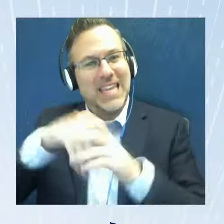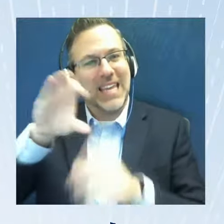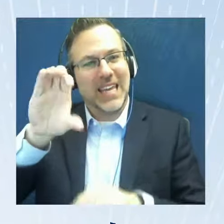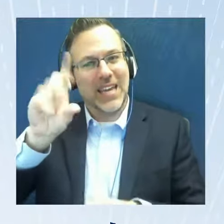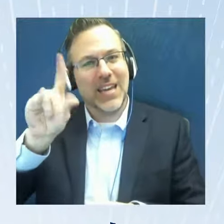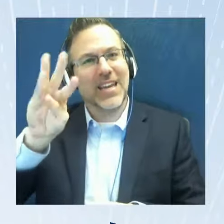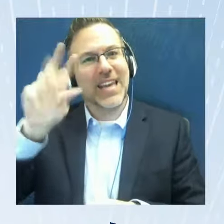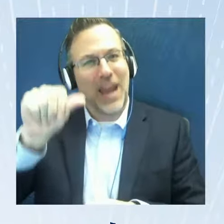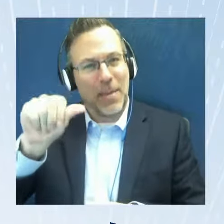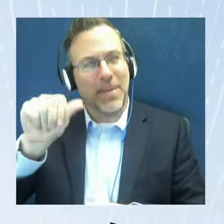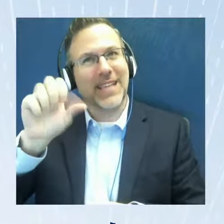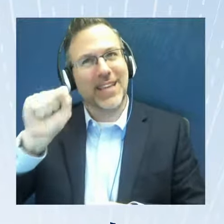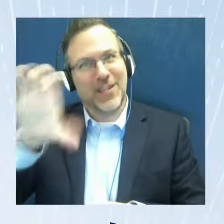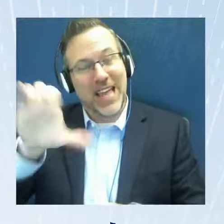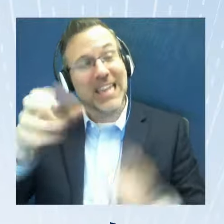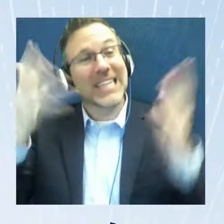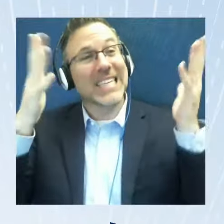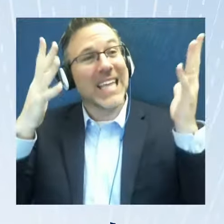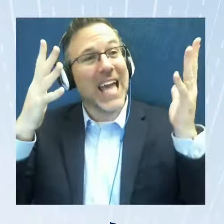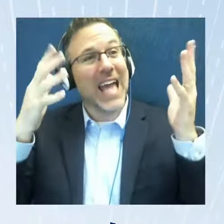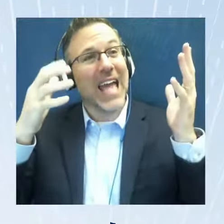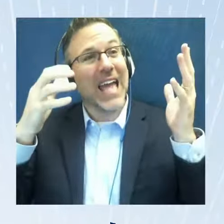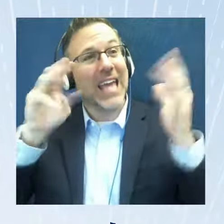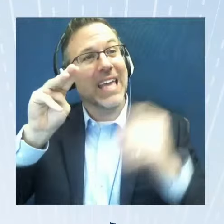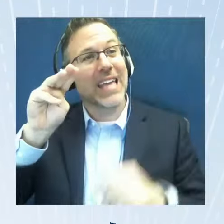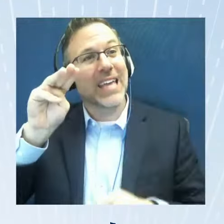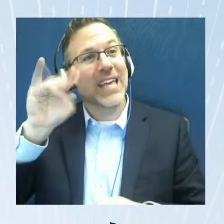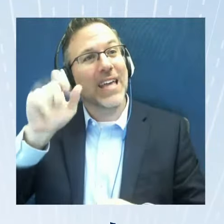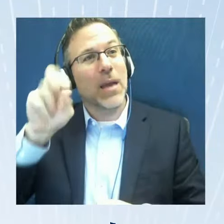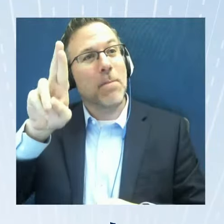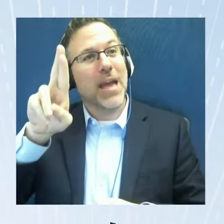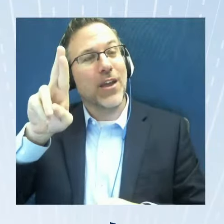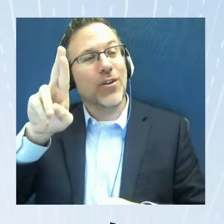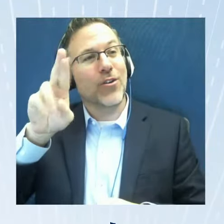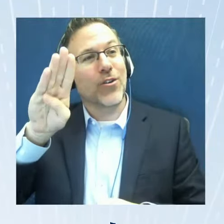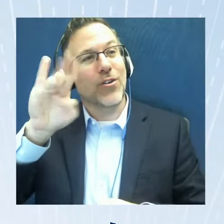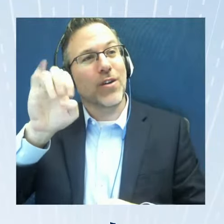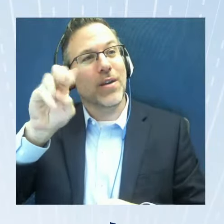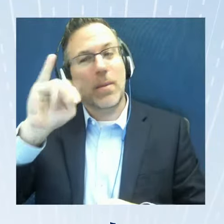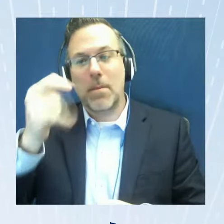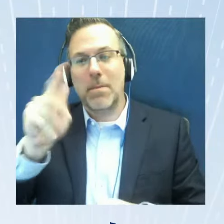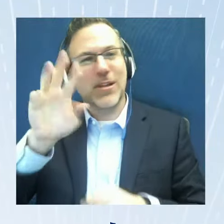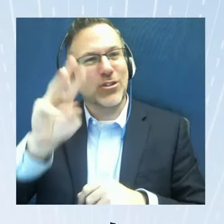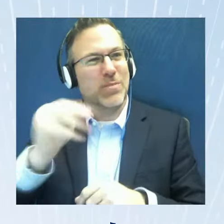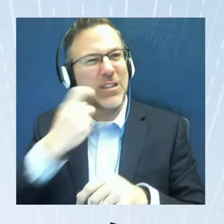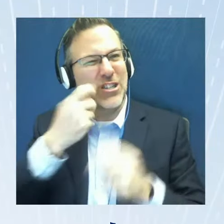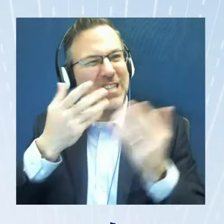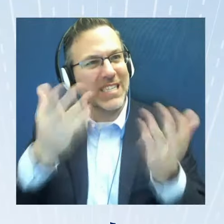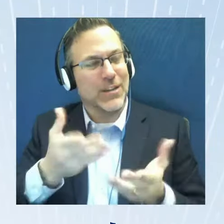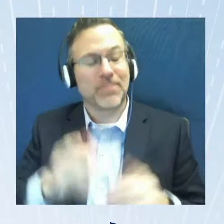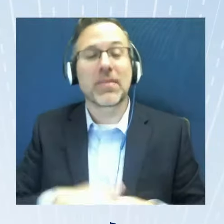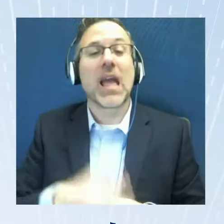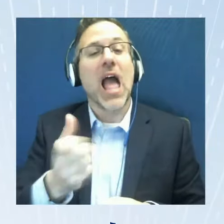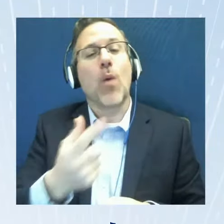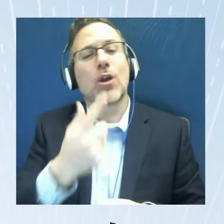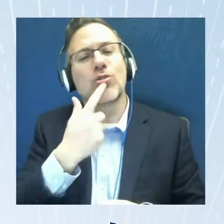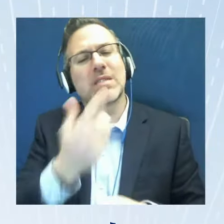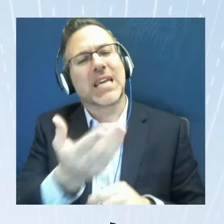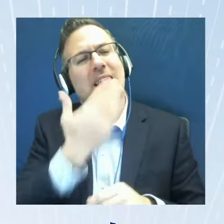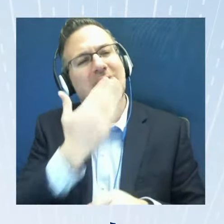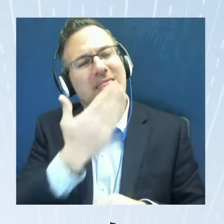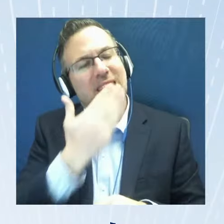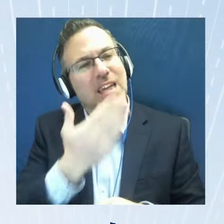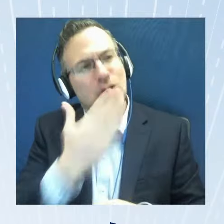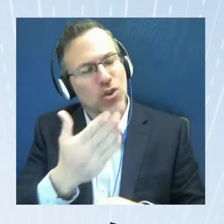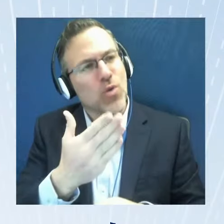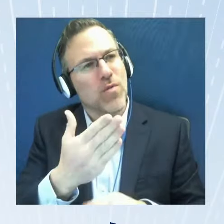Benjamin. I just want to say thank you for elevating our voices, but also listening to us. We